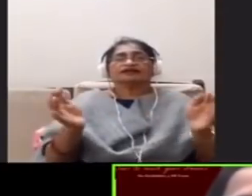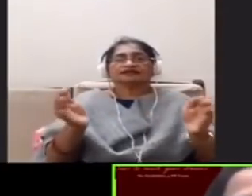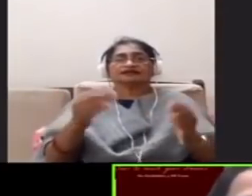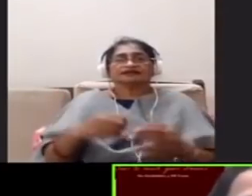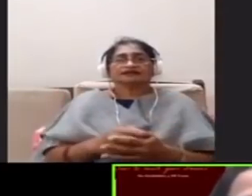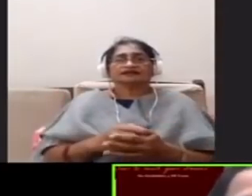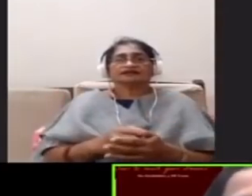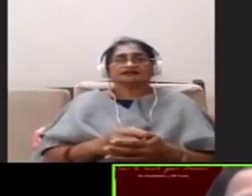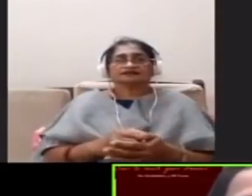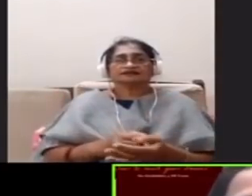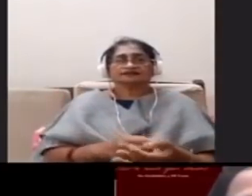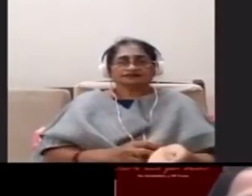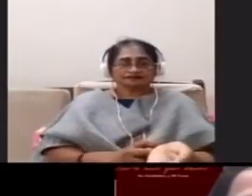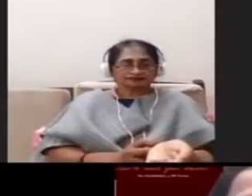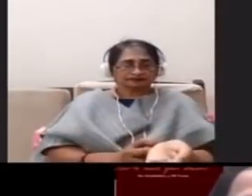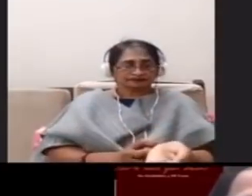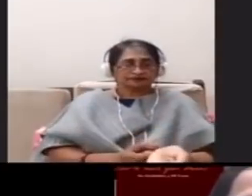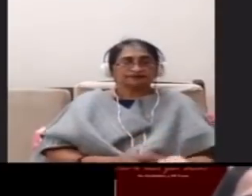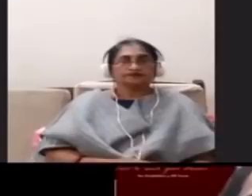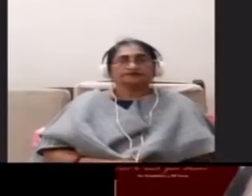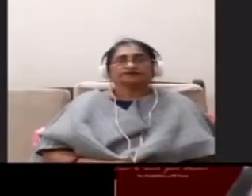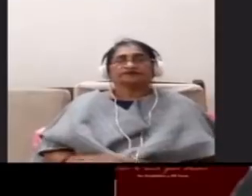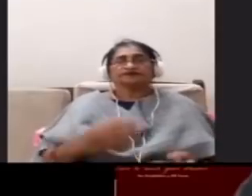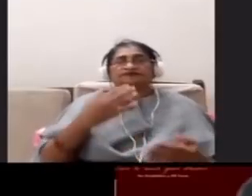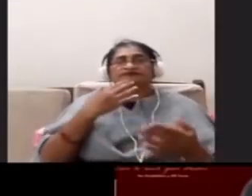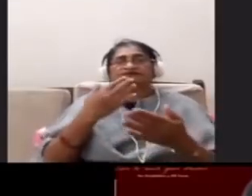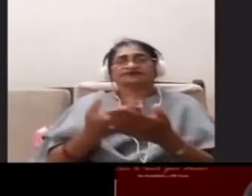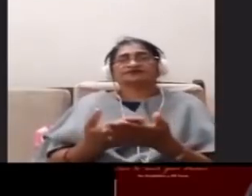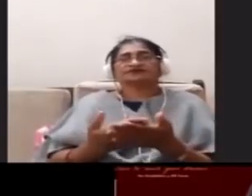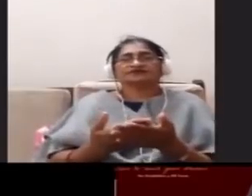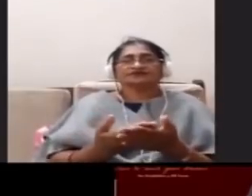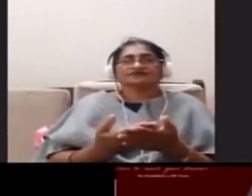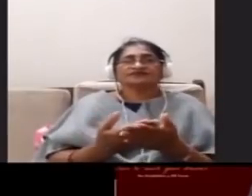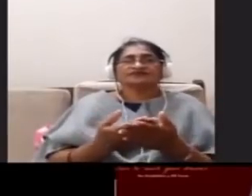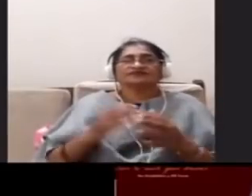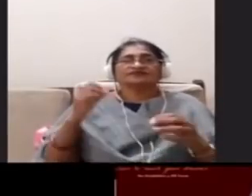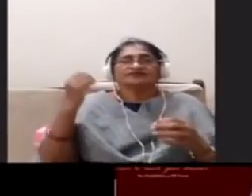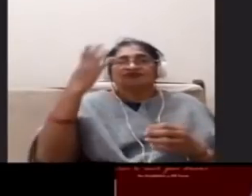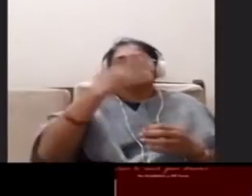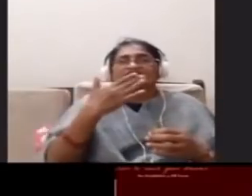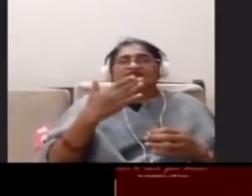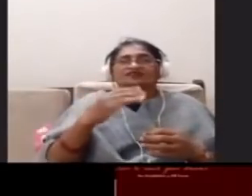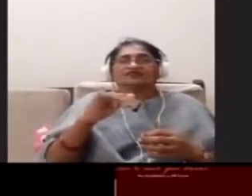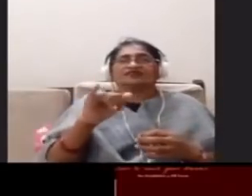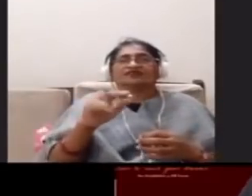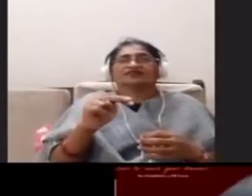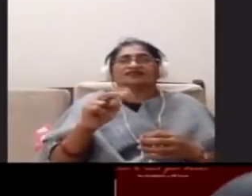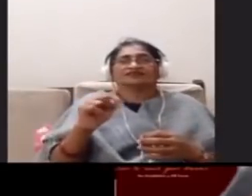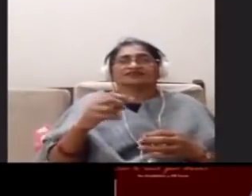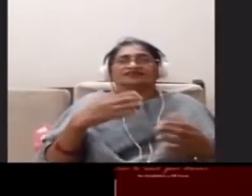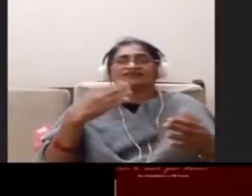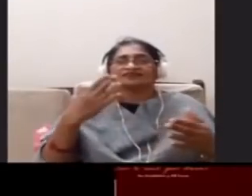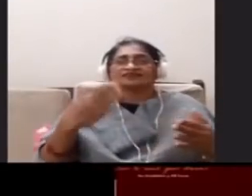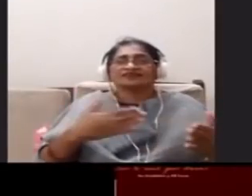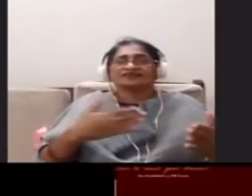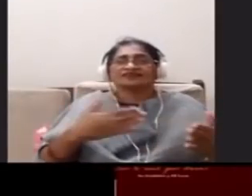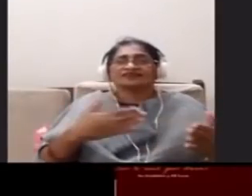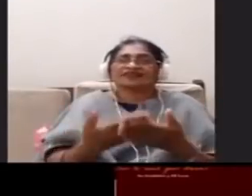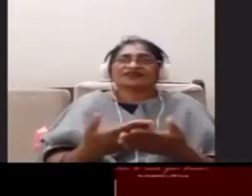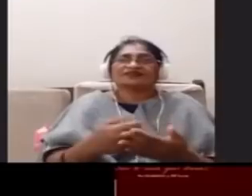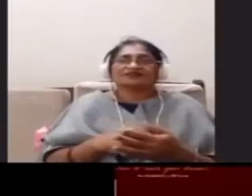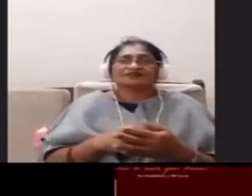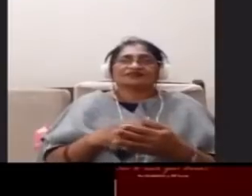to you. Thank you very much. That, what a wonderful introduction. Whoever did my research did a very good job because thank I was never doctor.